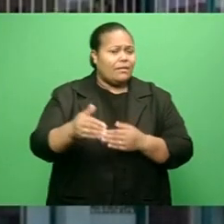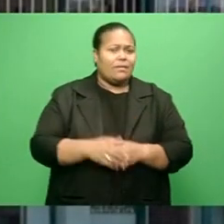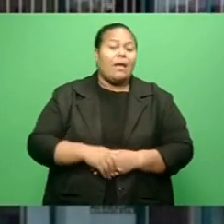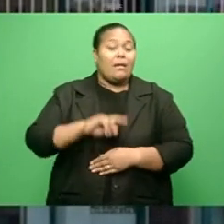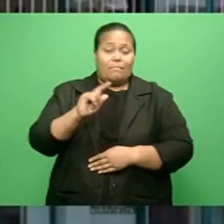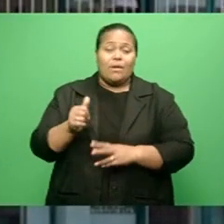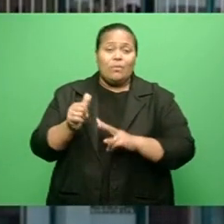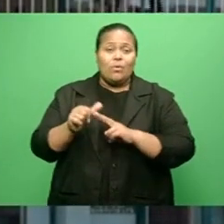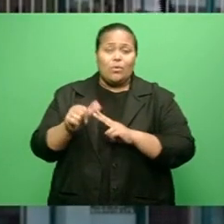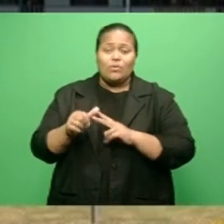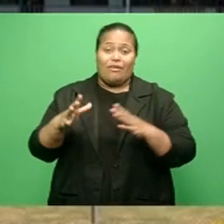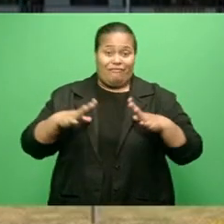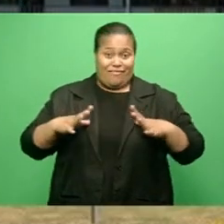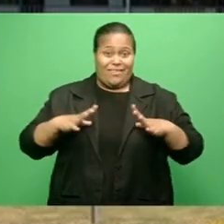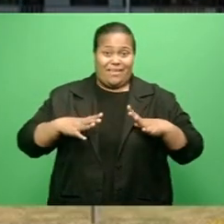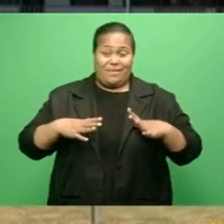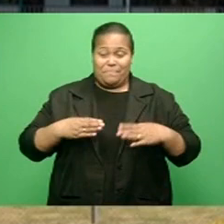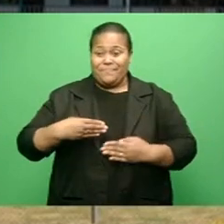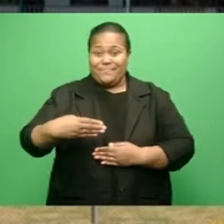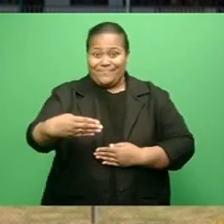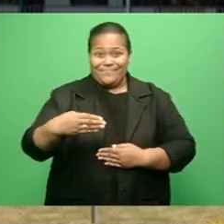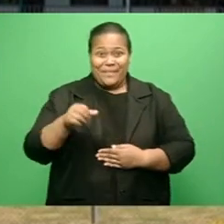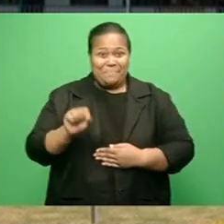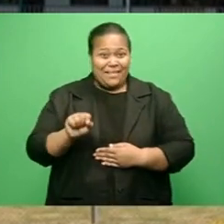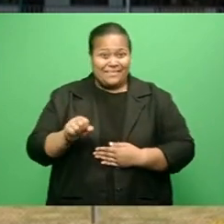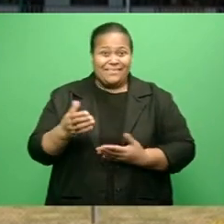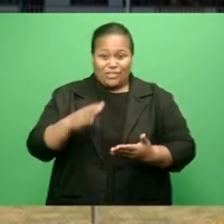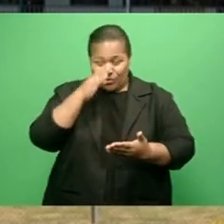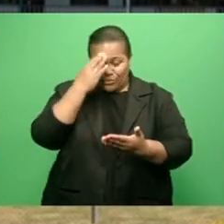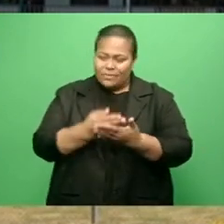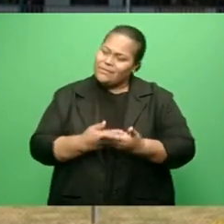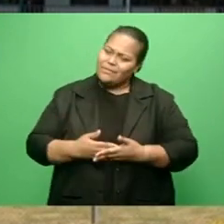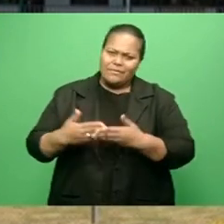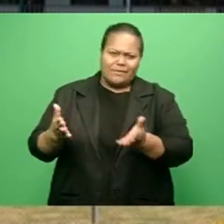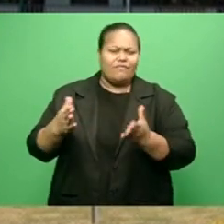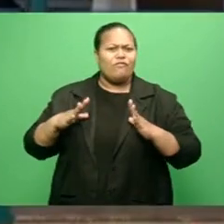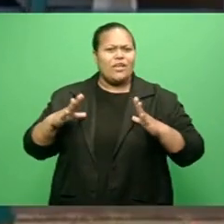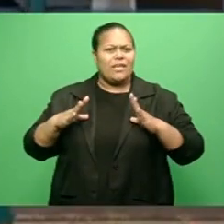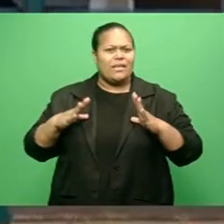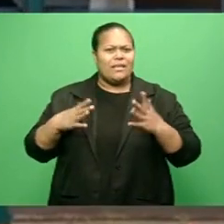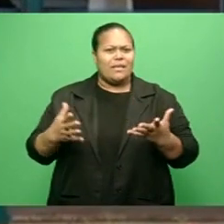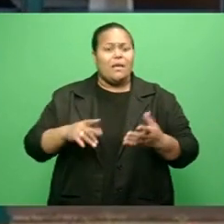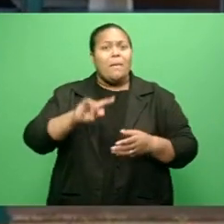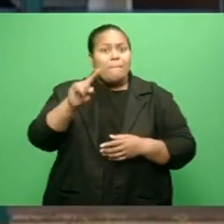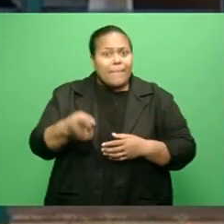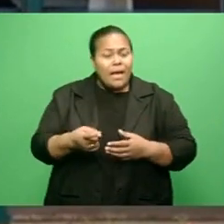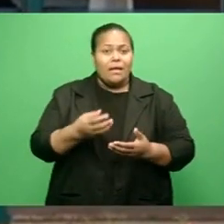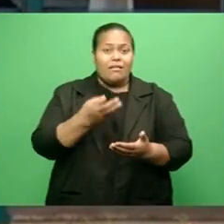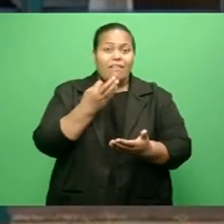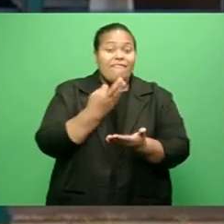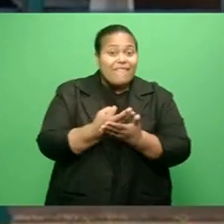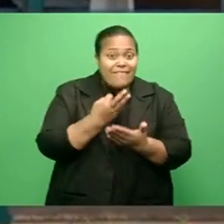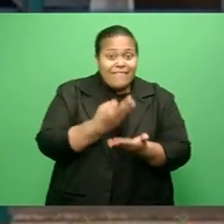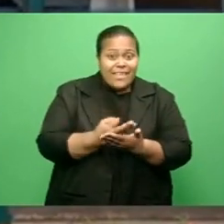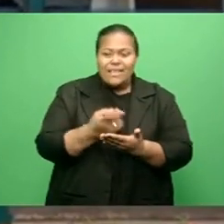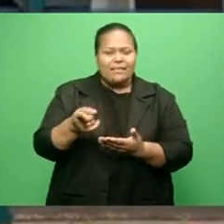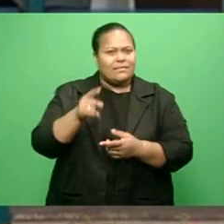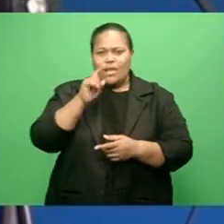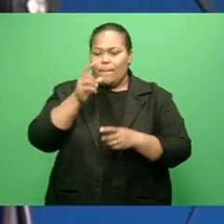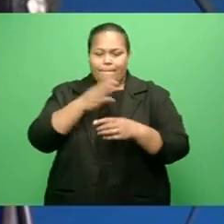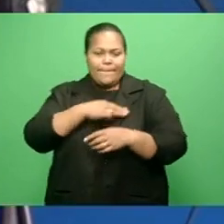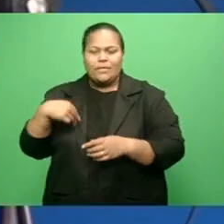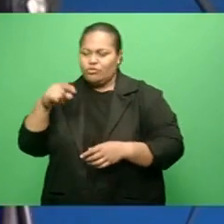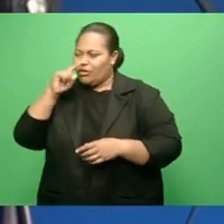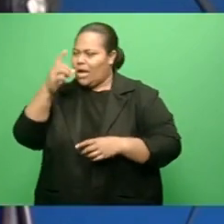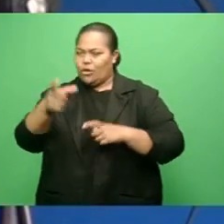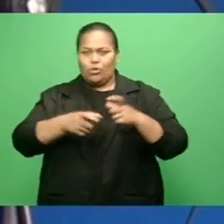the free bus fare program for students. However, levies for parent-teacher associations are not controlled by the ministry.